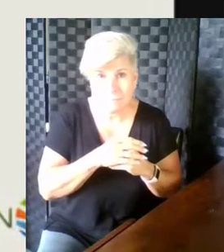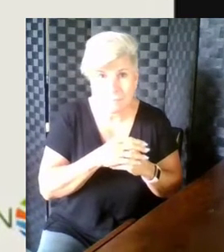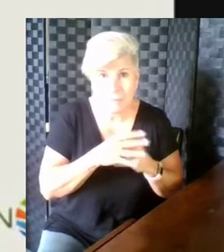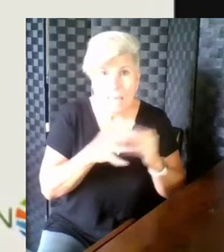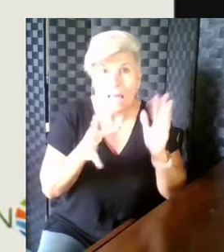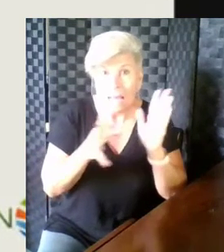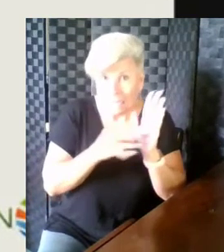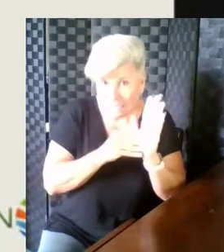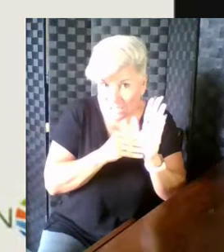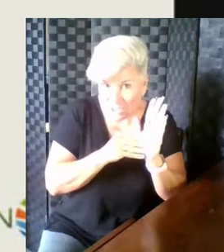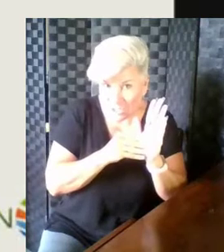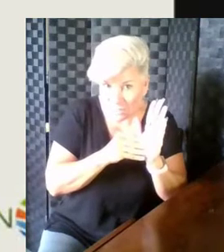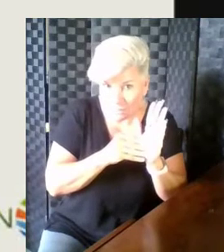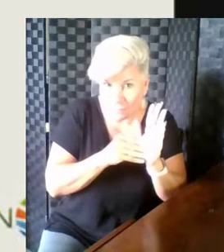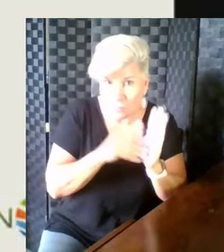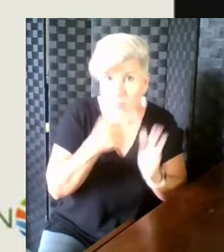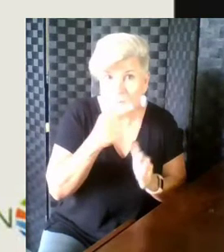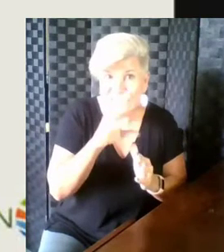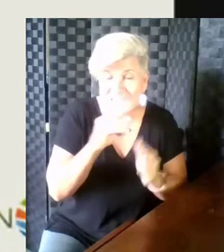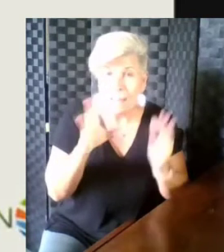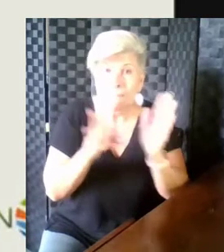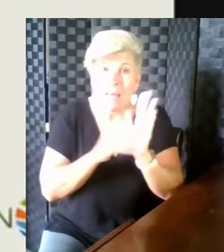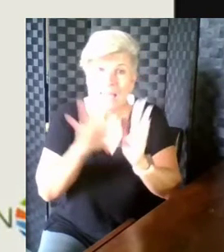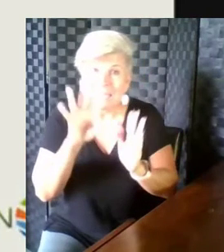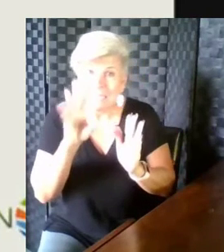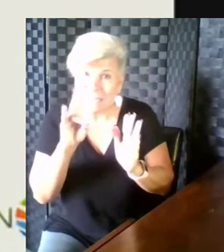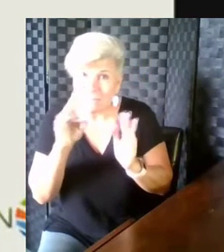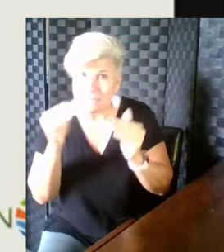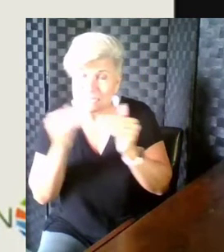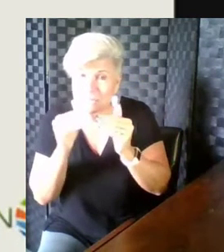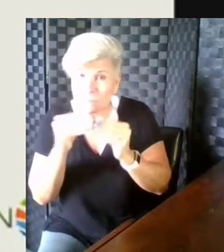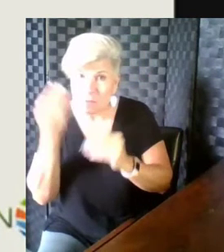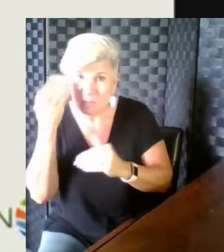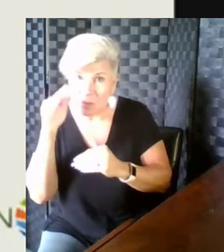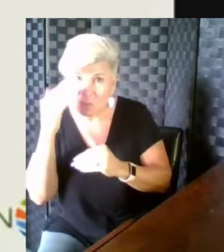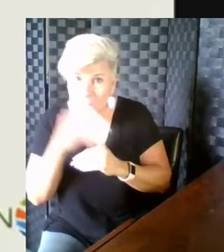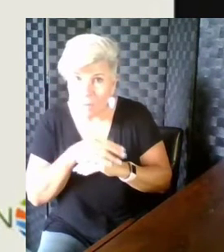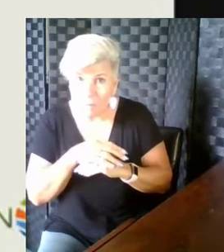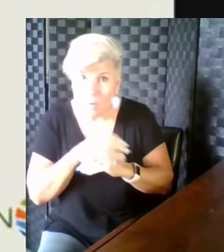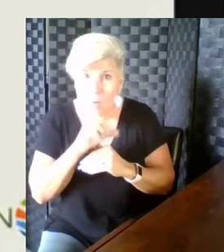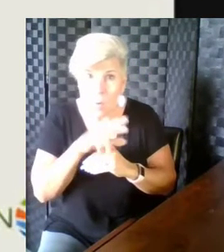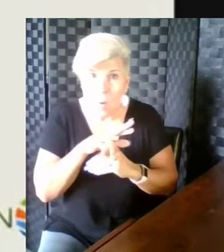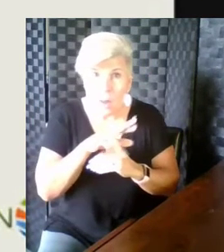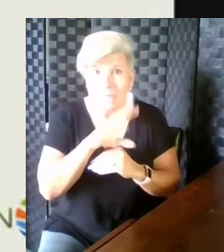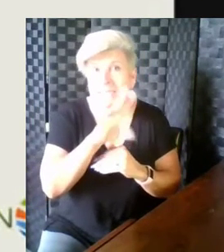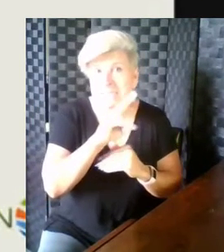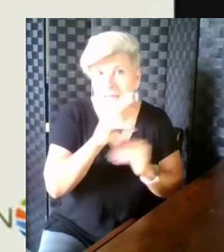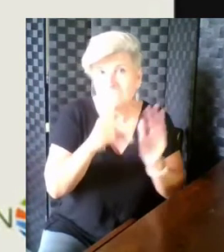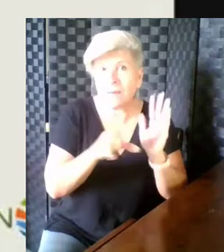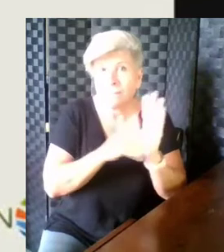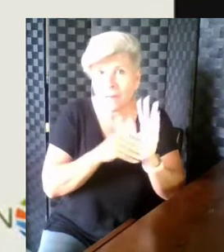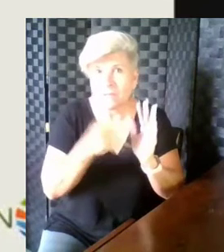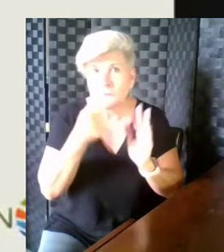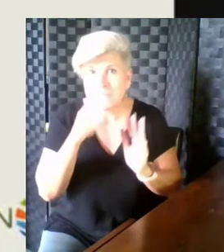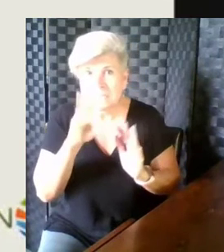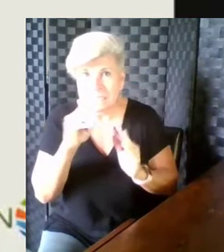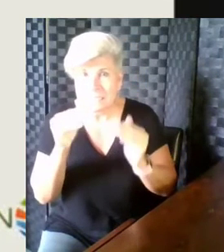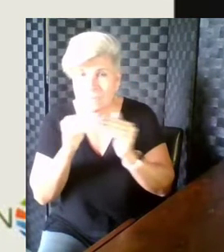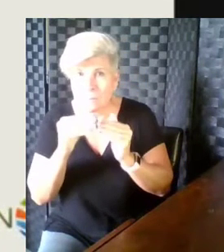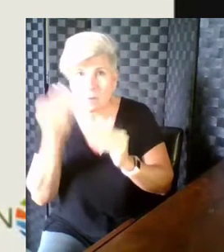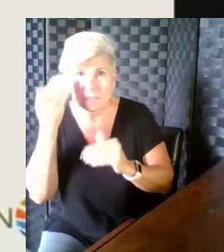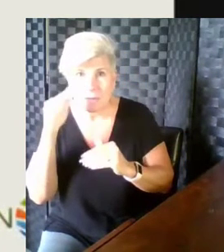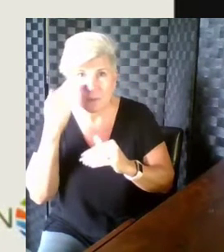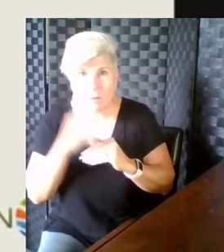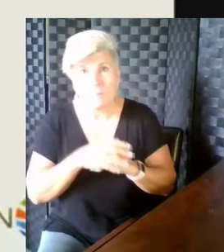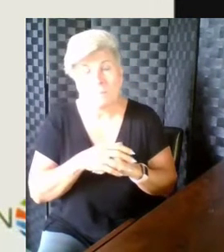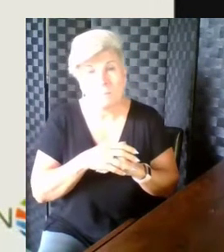An addition fact that is related would be 26 plus 7 equals our unknown. Or we could switch it around and say 7 plus 26